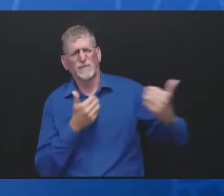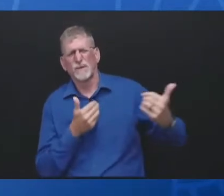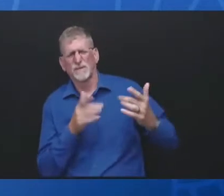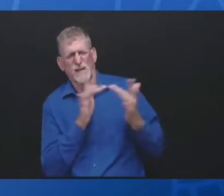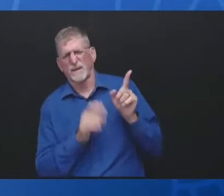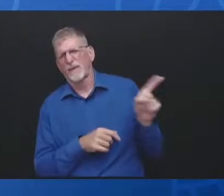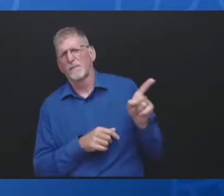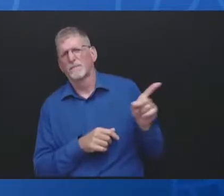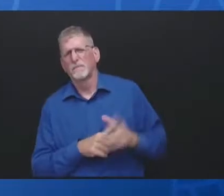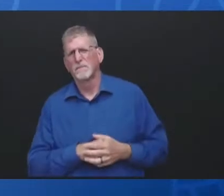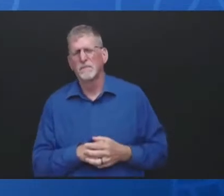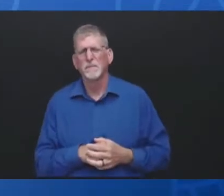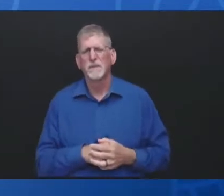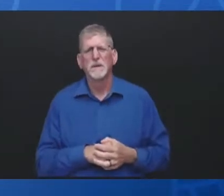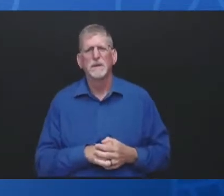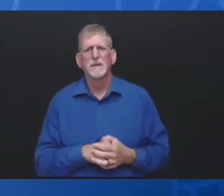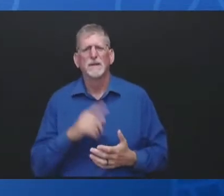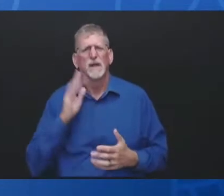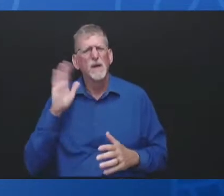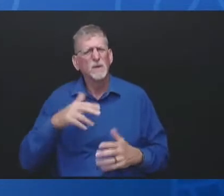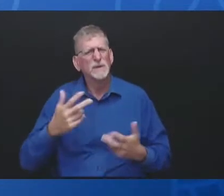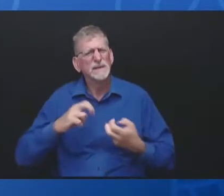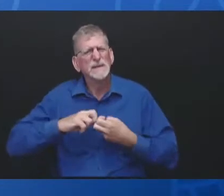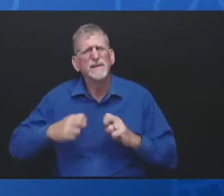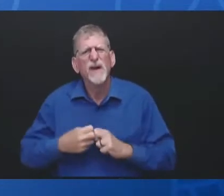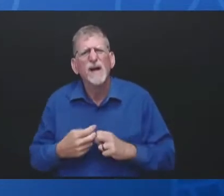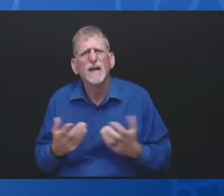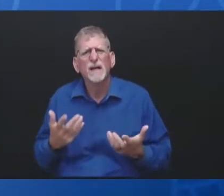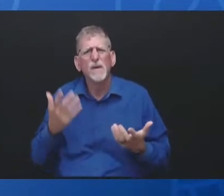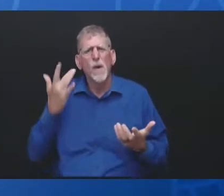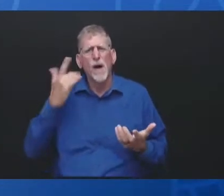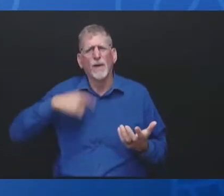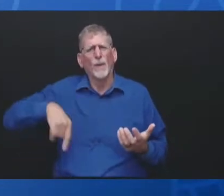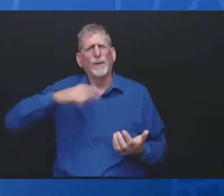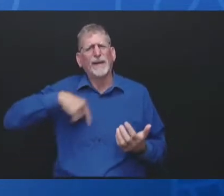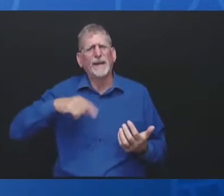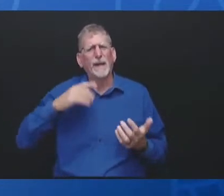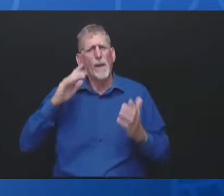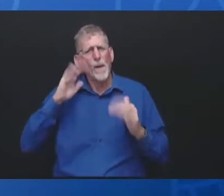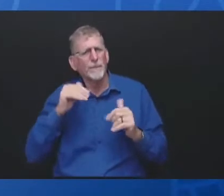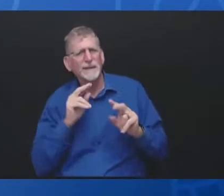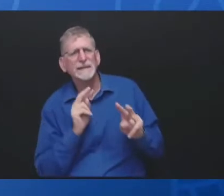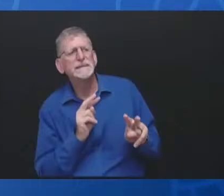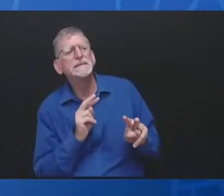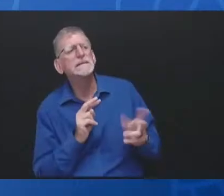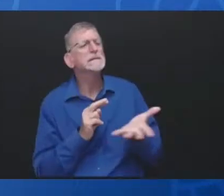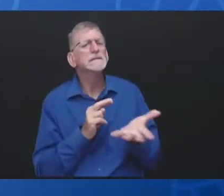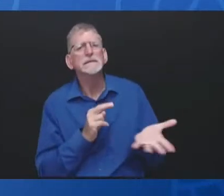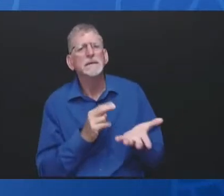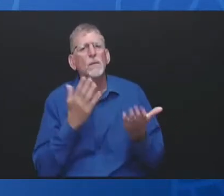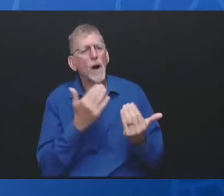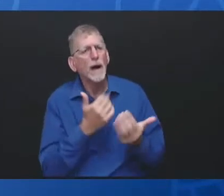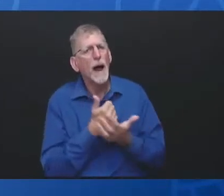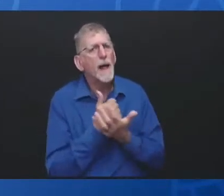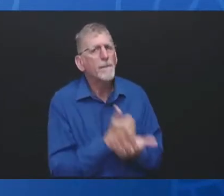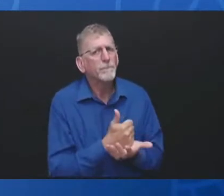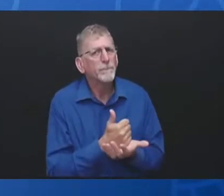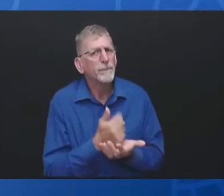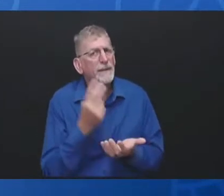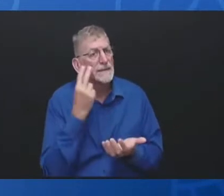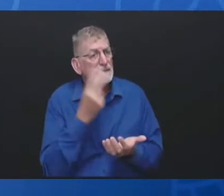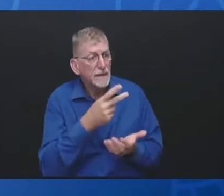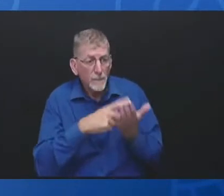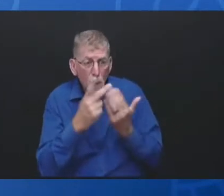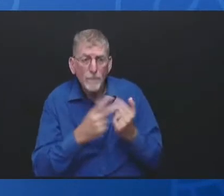it's difficult in that this is something that we've all hoped for and have wanted to help see succeed. But the fact is, this is not a